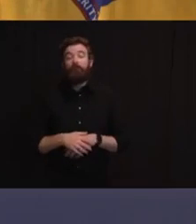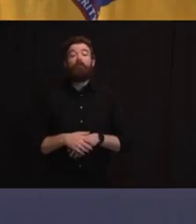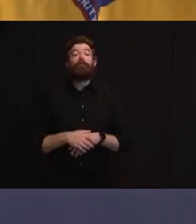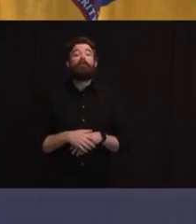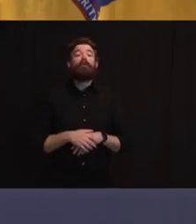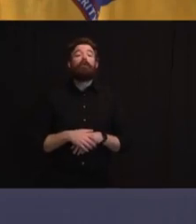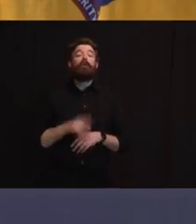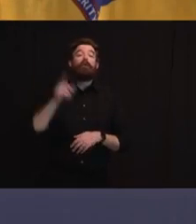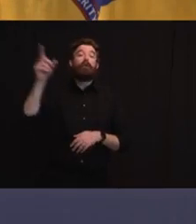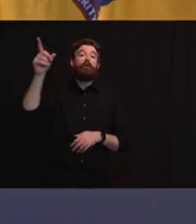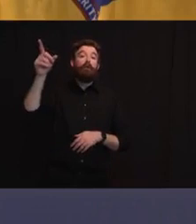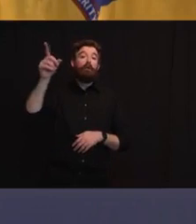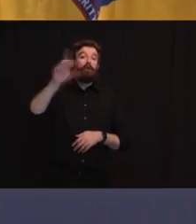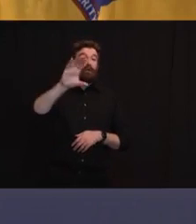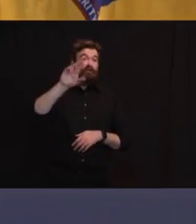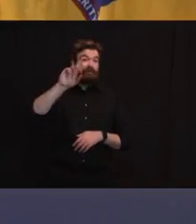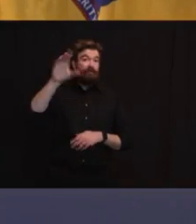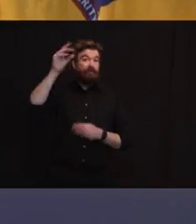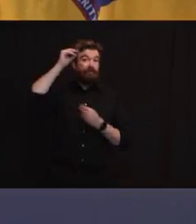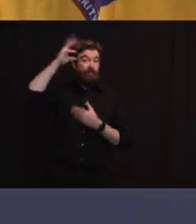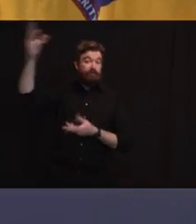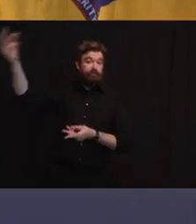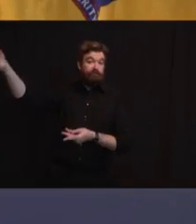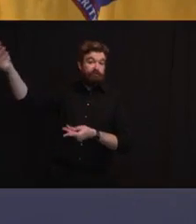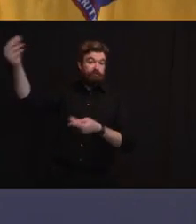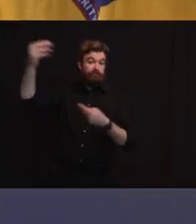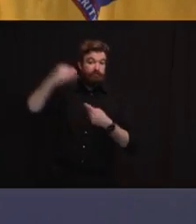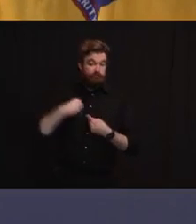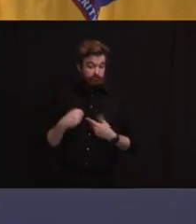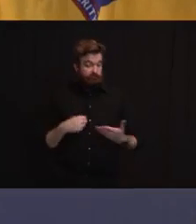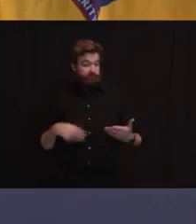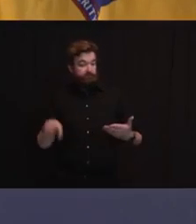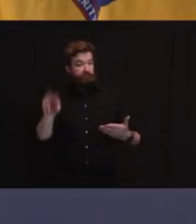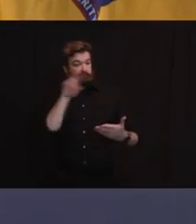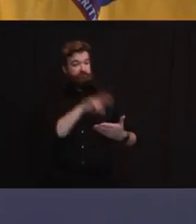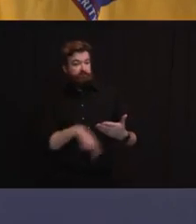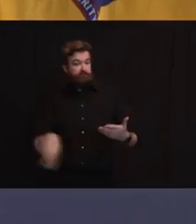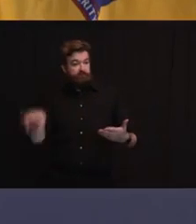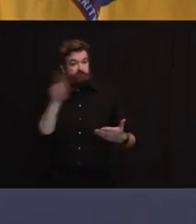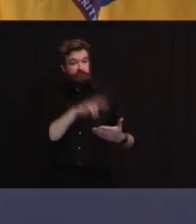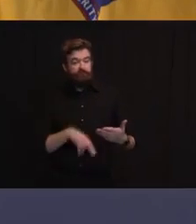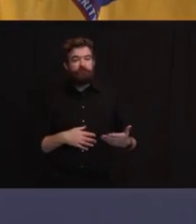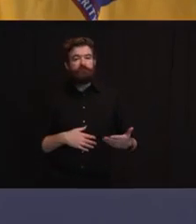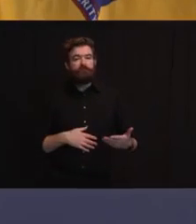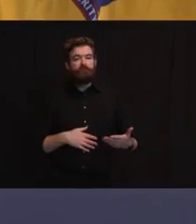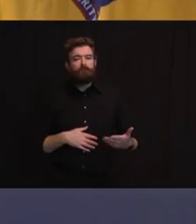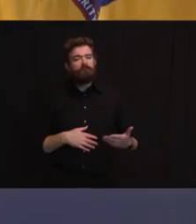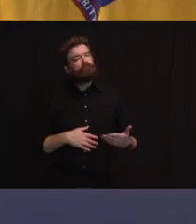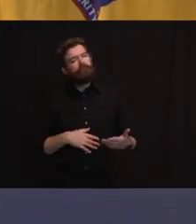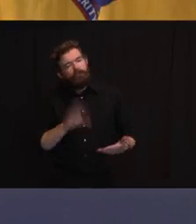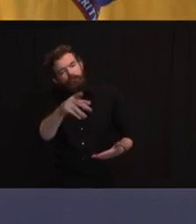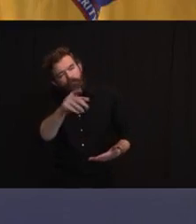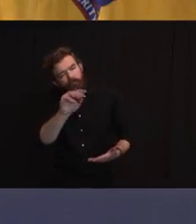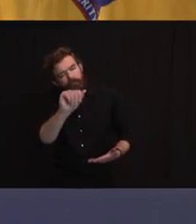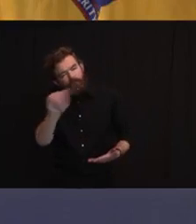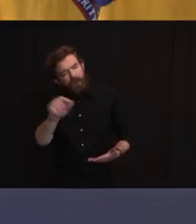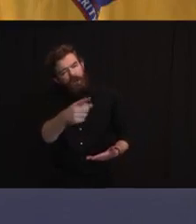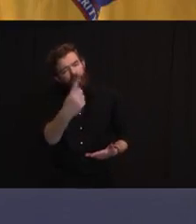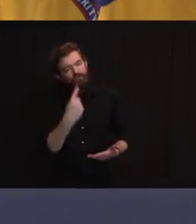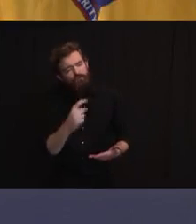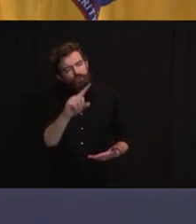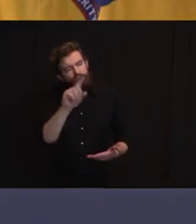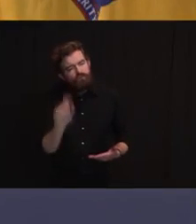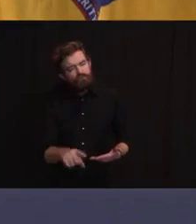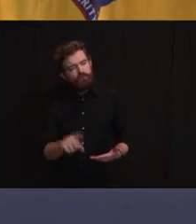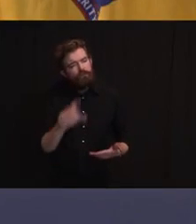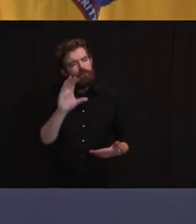taking the advice, and you and your independent. To this last question, Matt, you asked, it was quite striking that the CDC did not